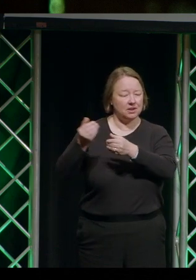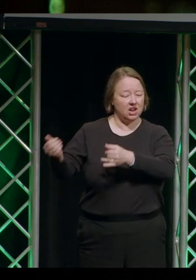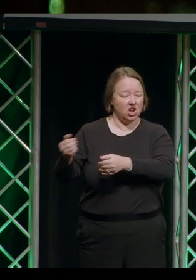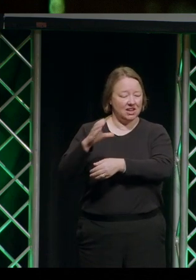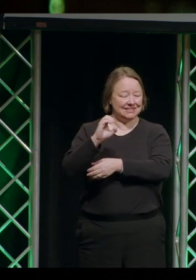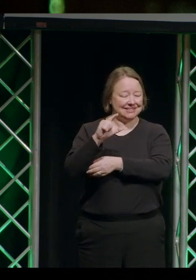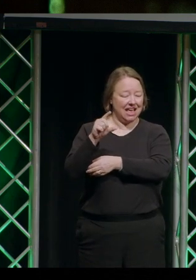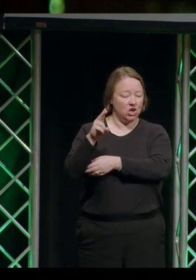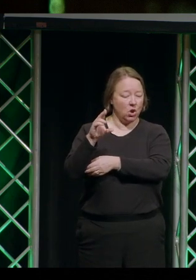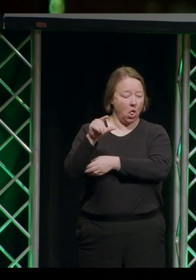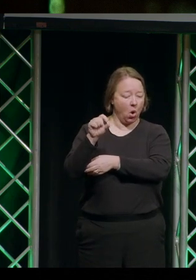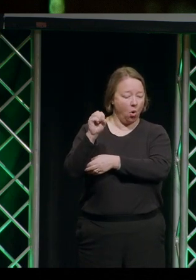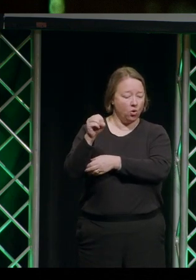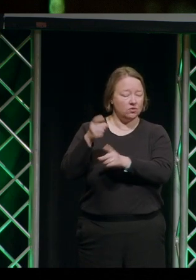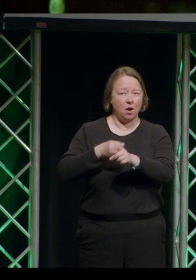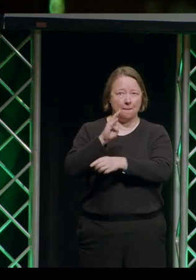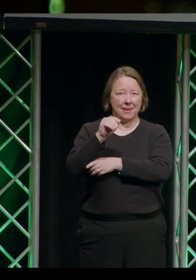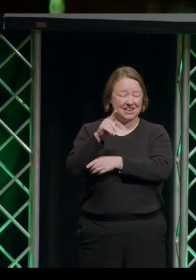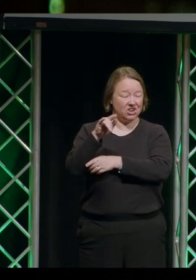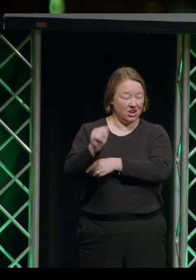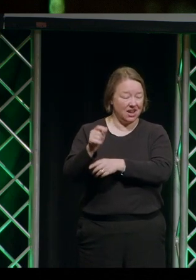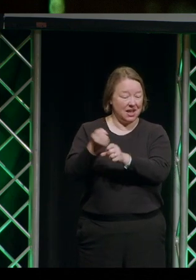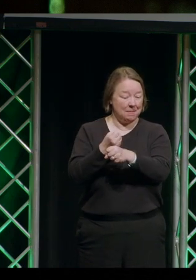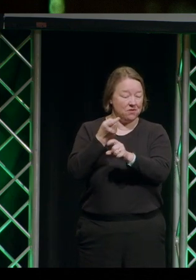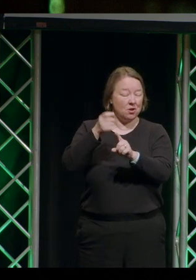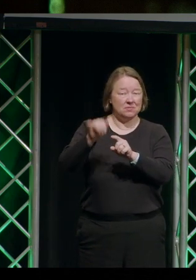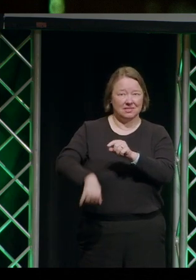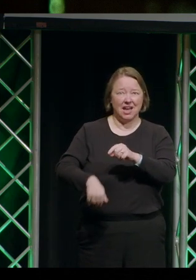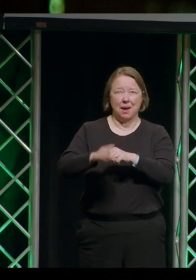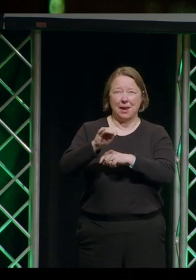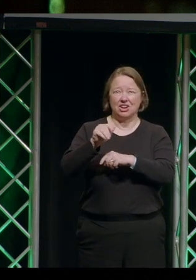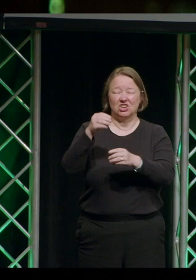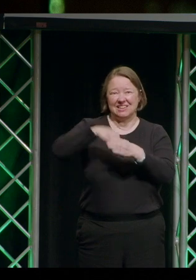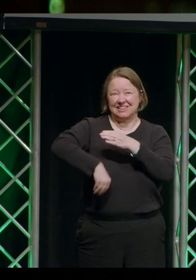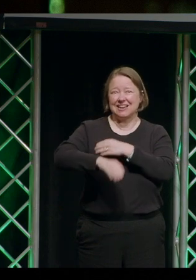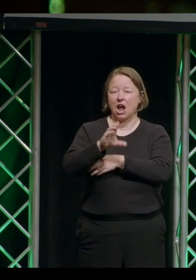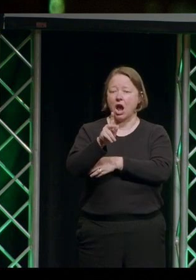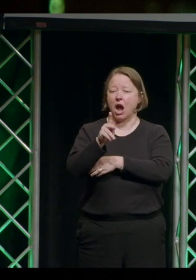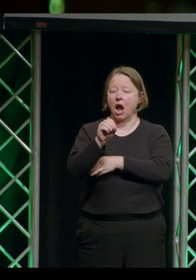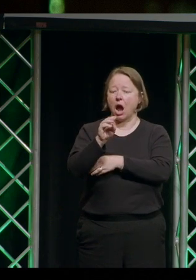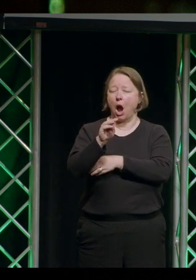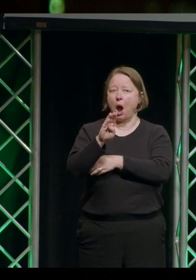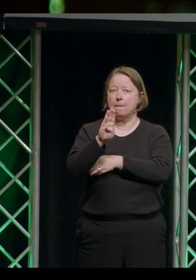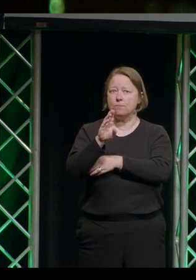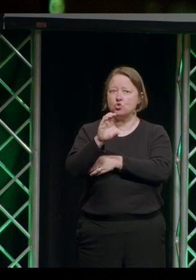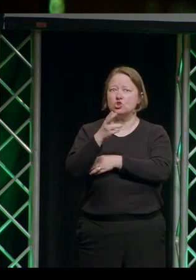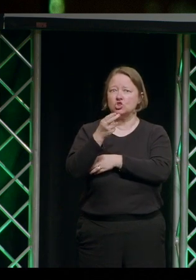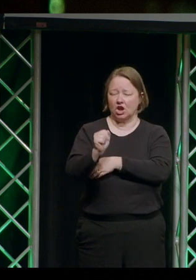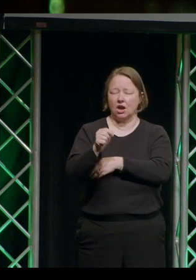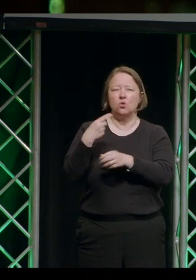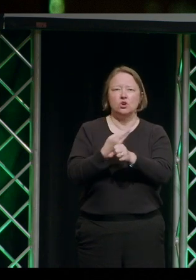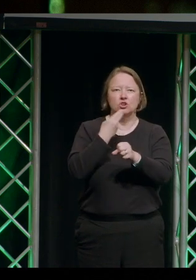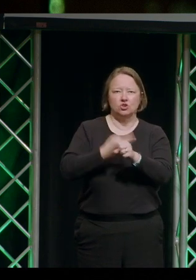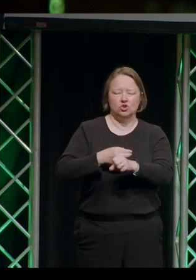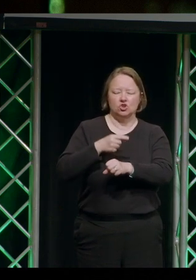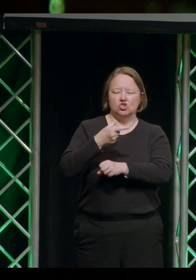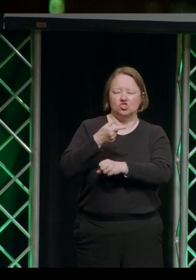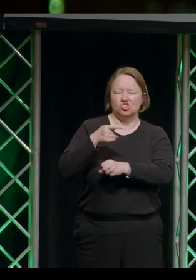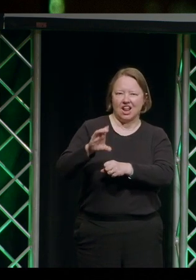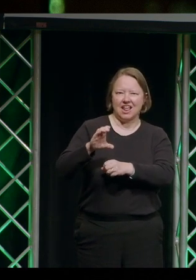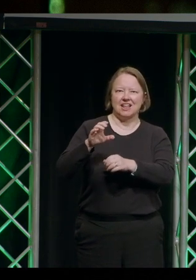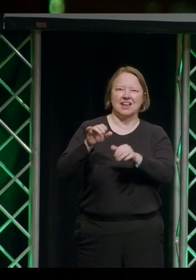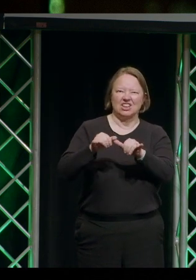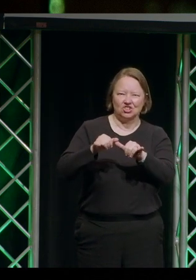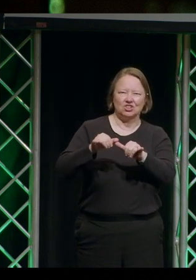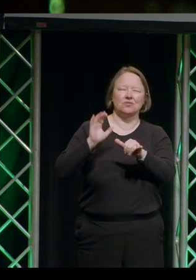natural food-safe biopolymer made from the same bacteria found in kombucha. We're then going to use genetic engineering techniques to customize